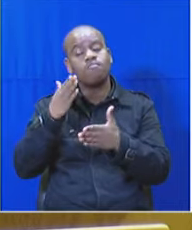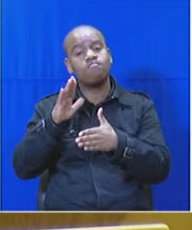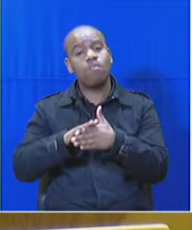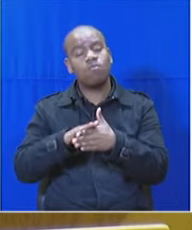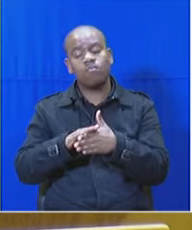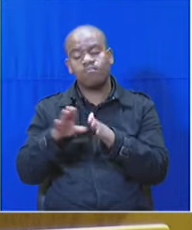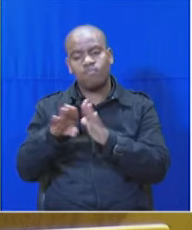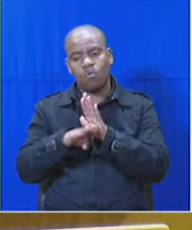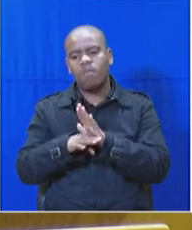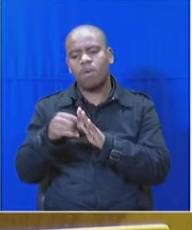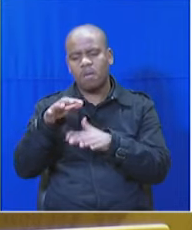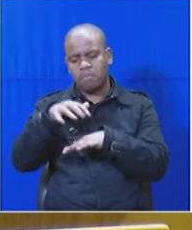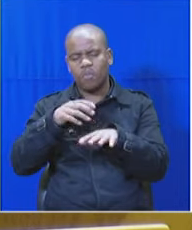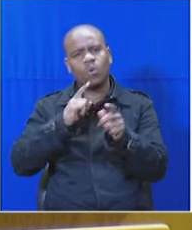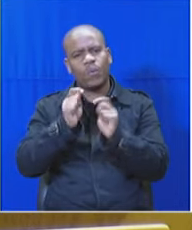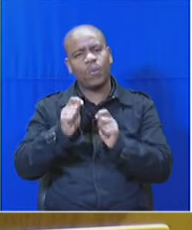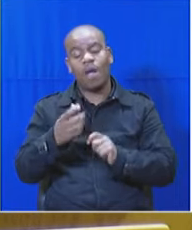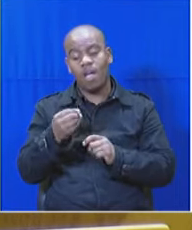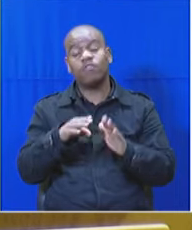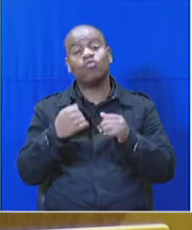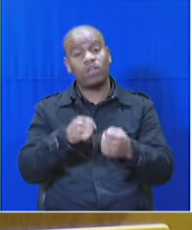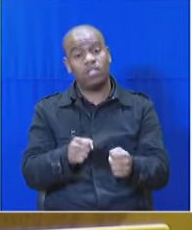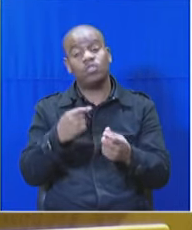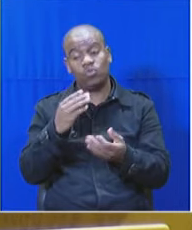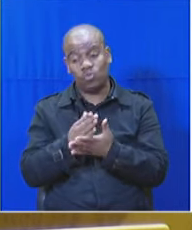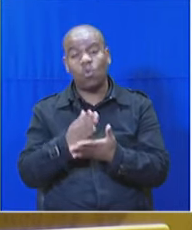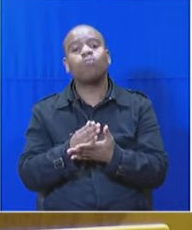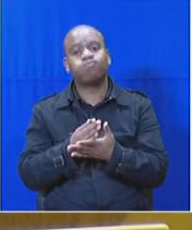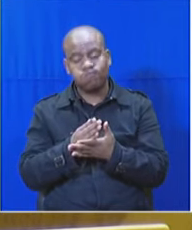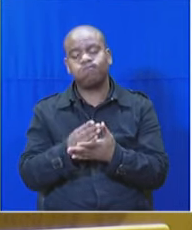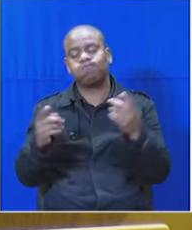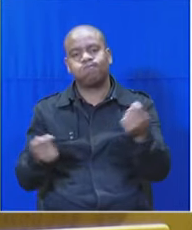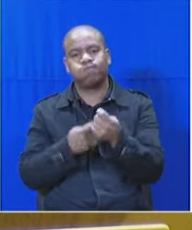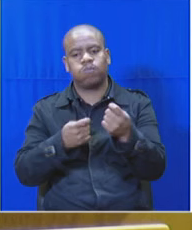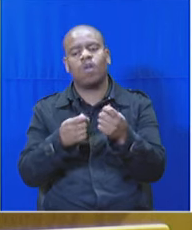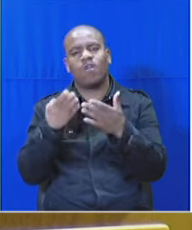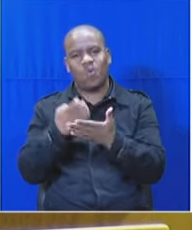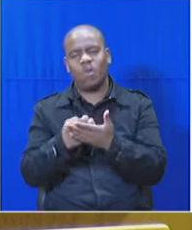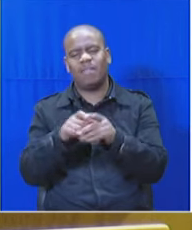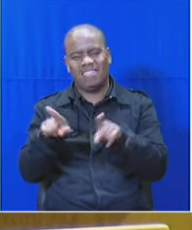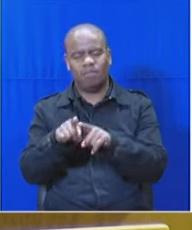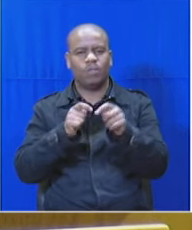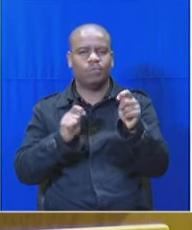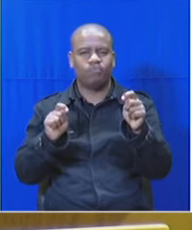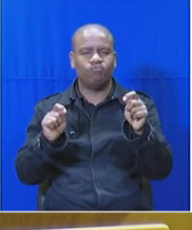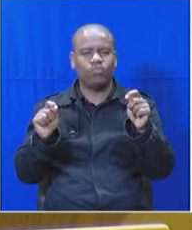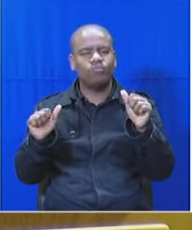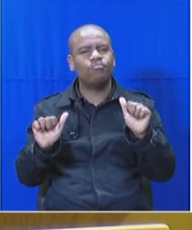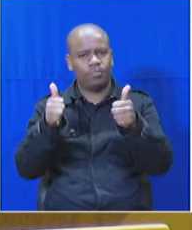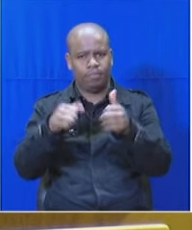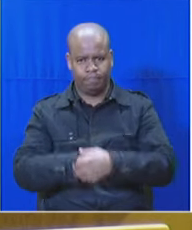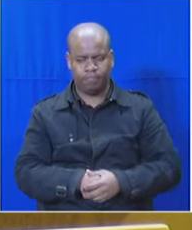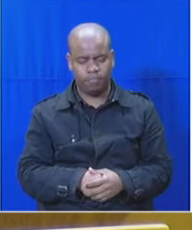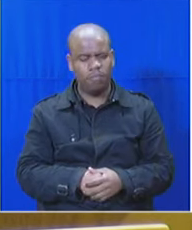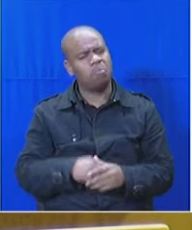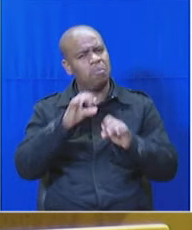agrarian transformation as a strategy to alter the structure of our rural economy. For insightful